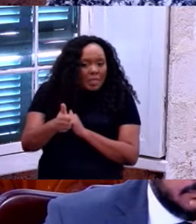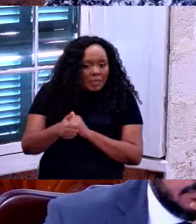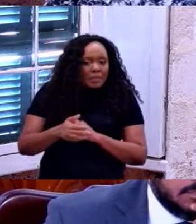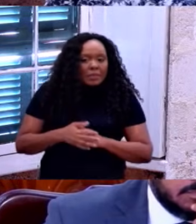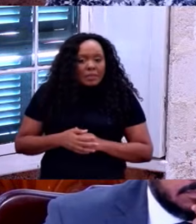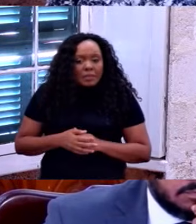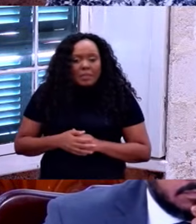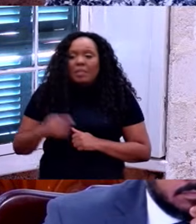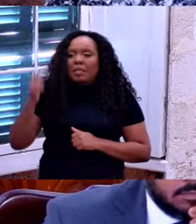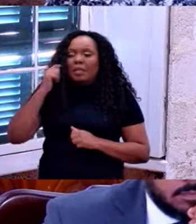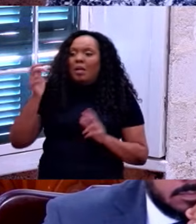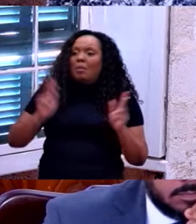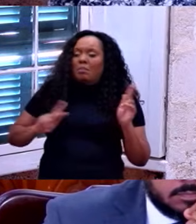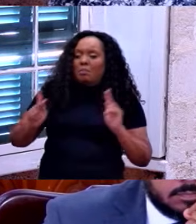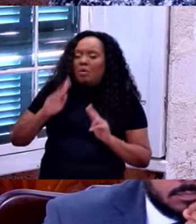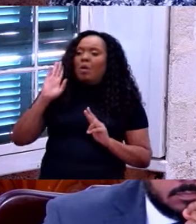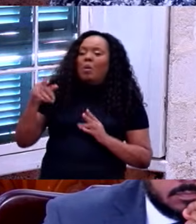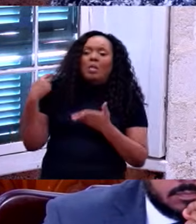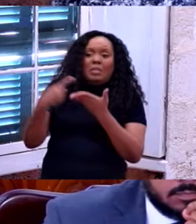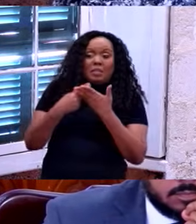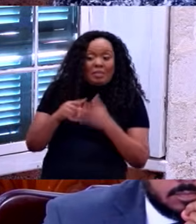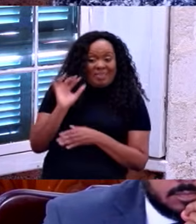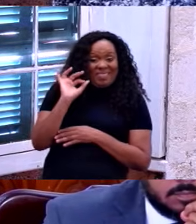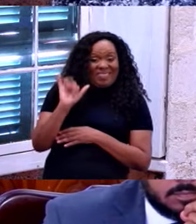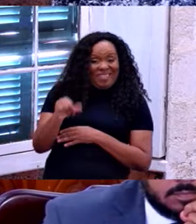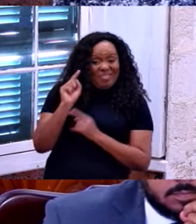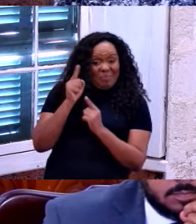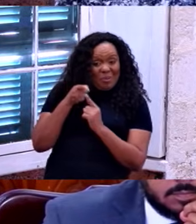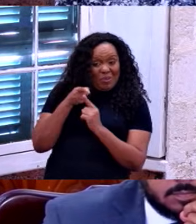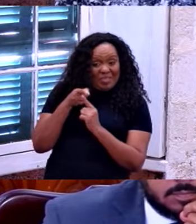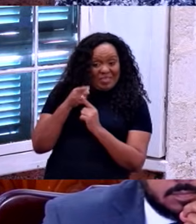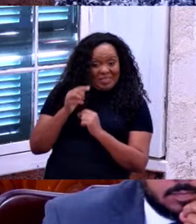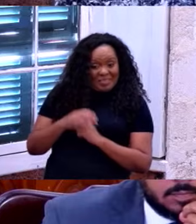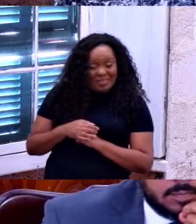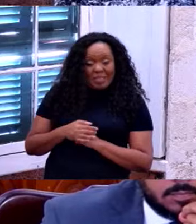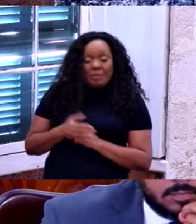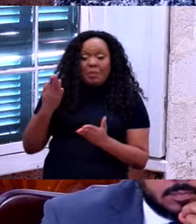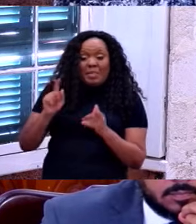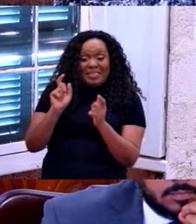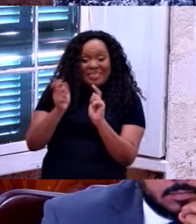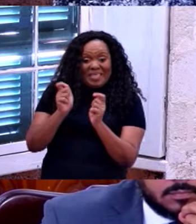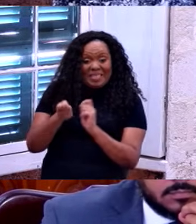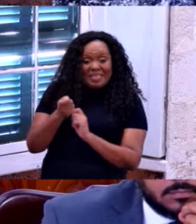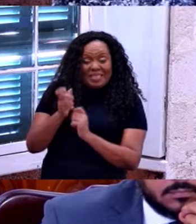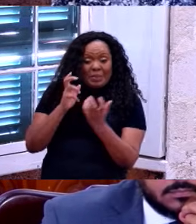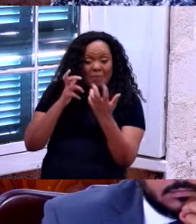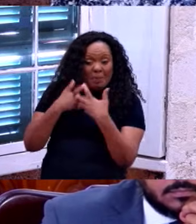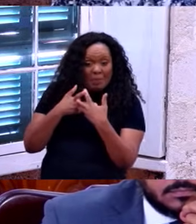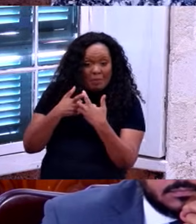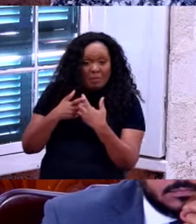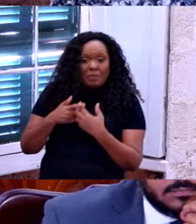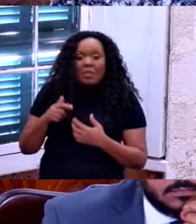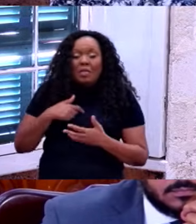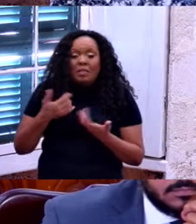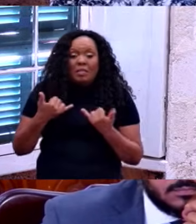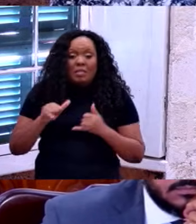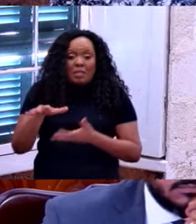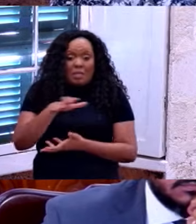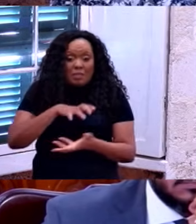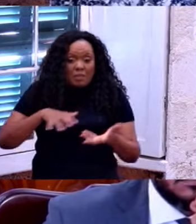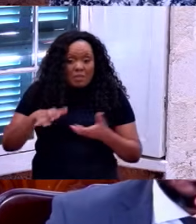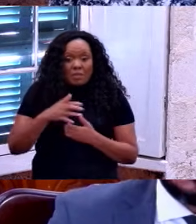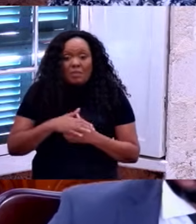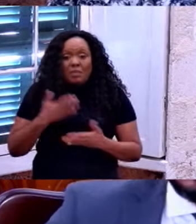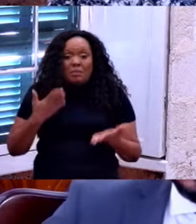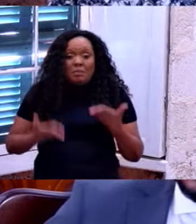been addressed by the legislation or the proposed amendment to this Constitution. I remain confused, and unless I'm not understanding